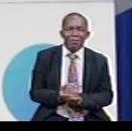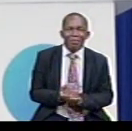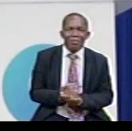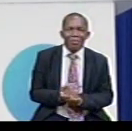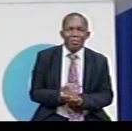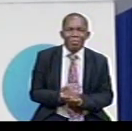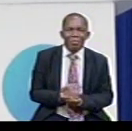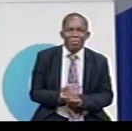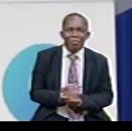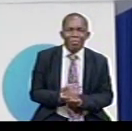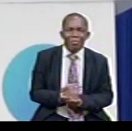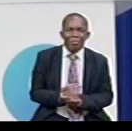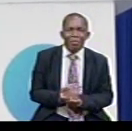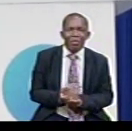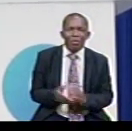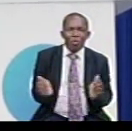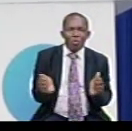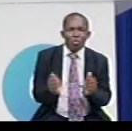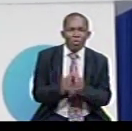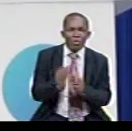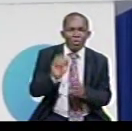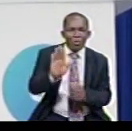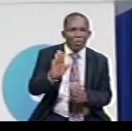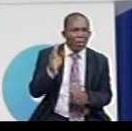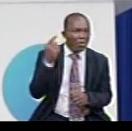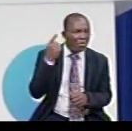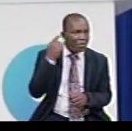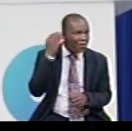With your ears, you have heard the word of God.